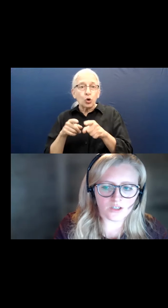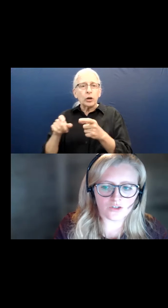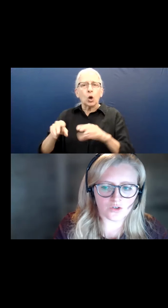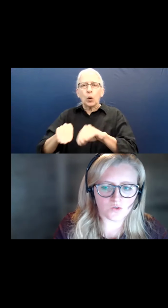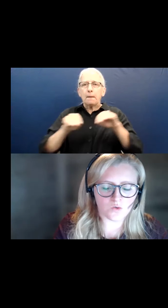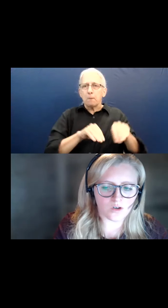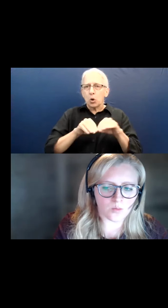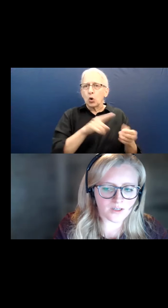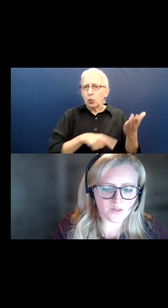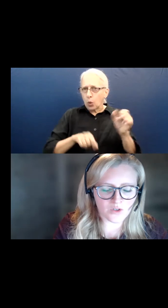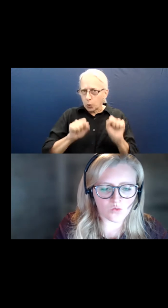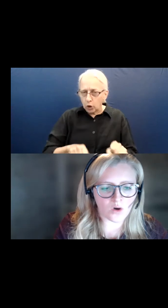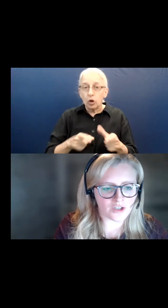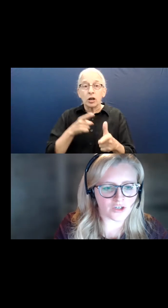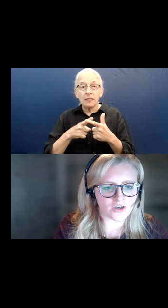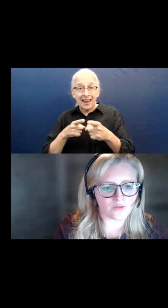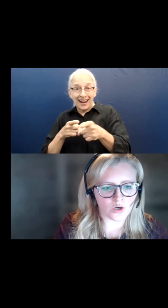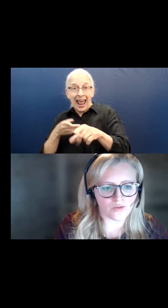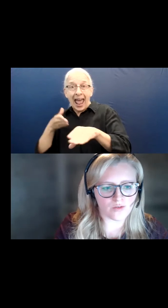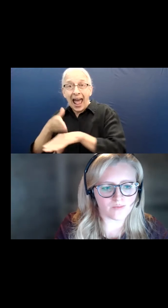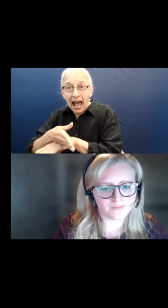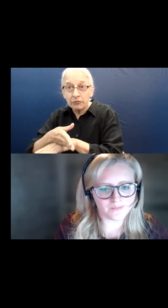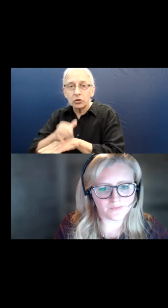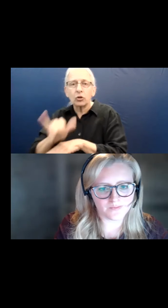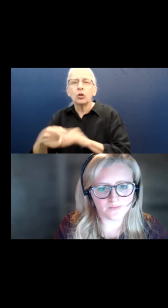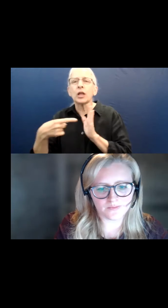right shows approximately 1 year of growth.